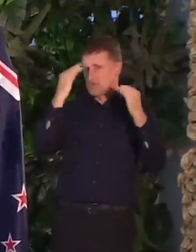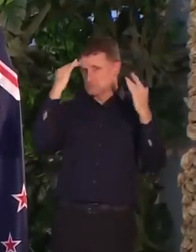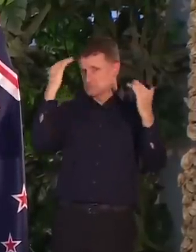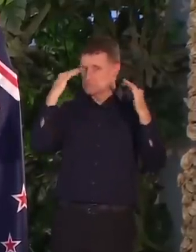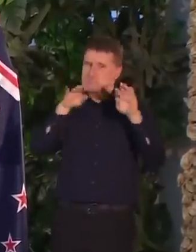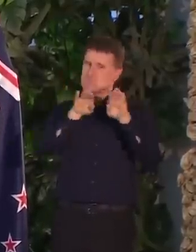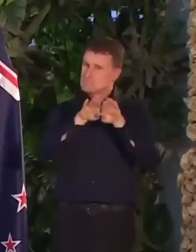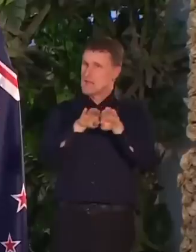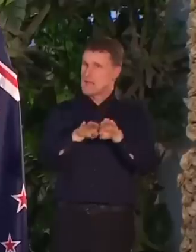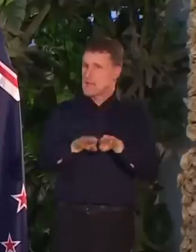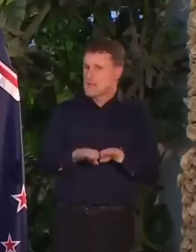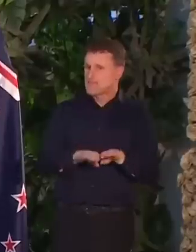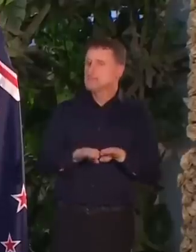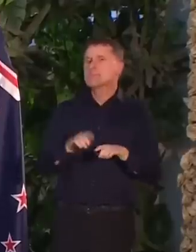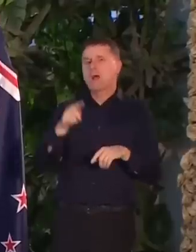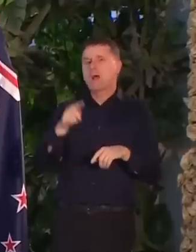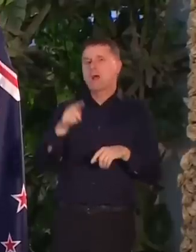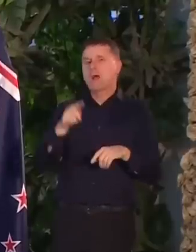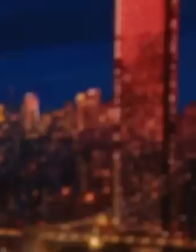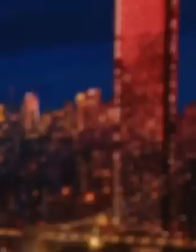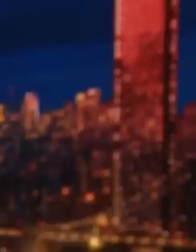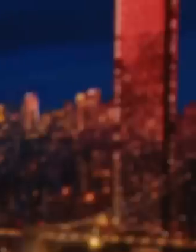do much more together.